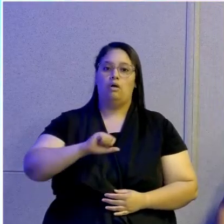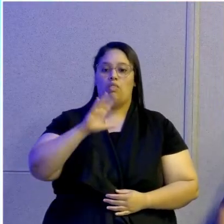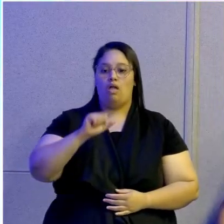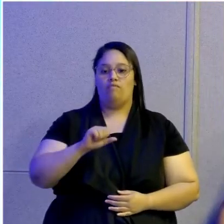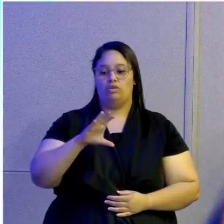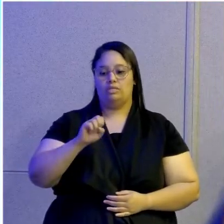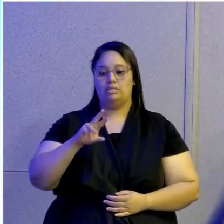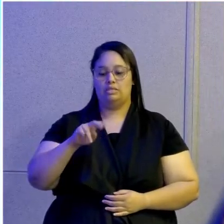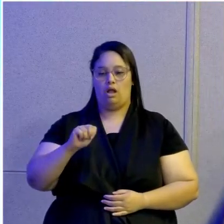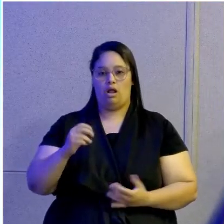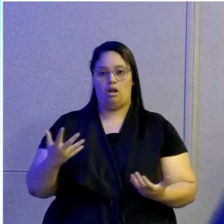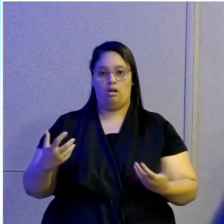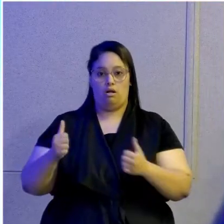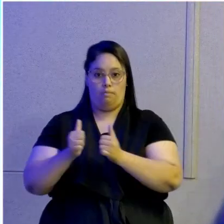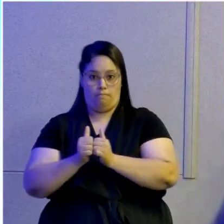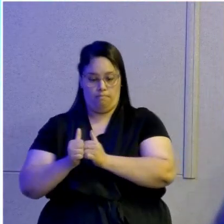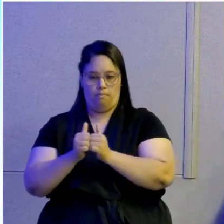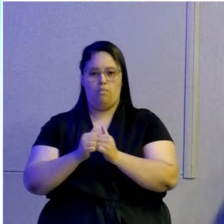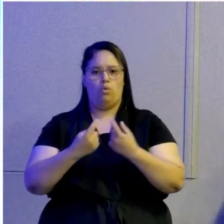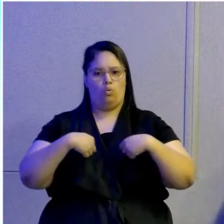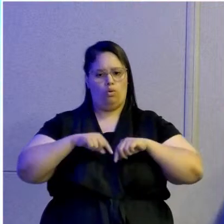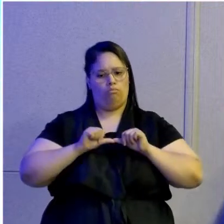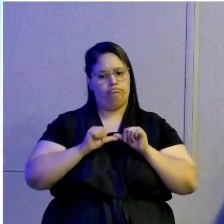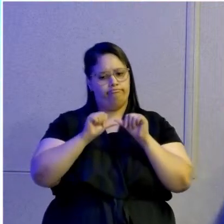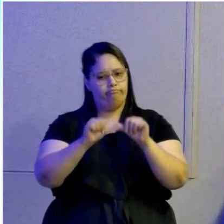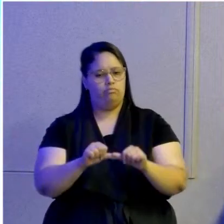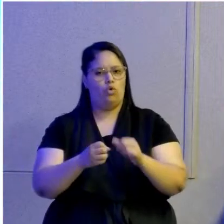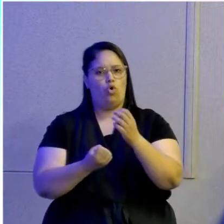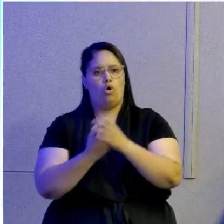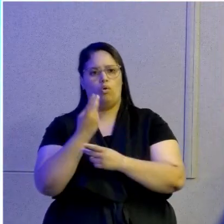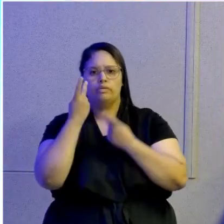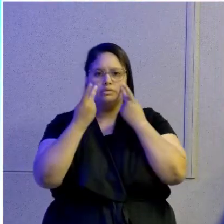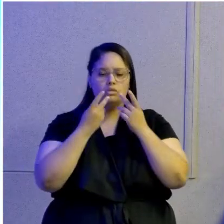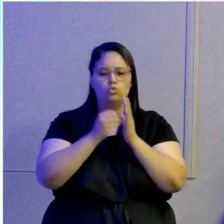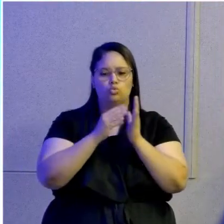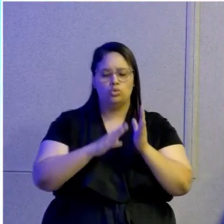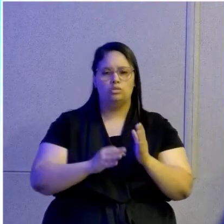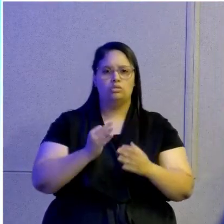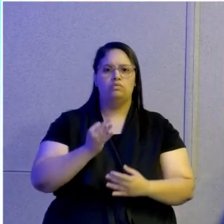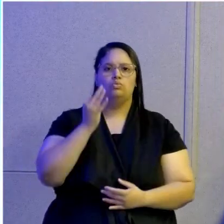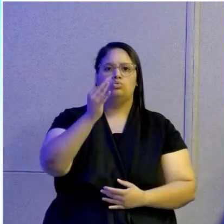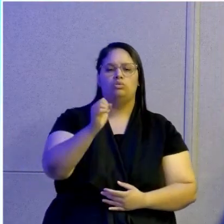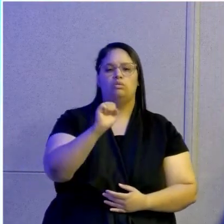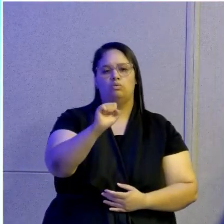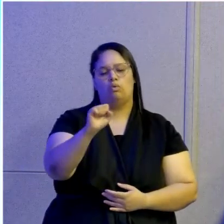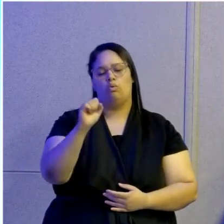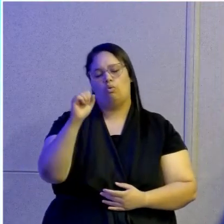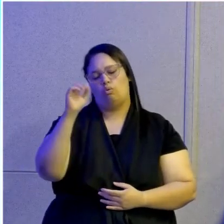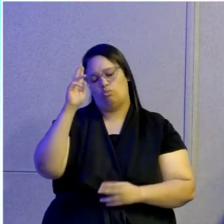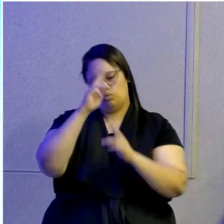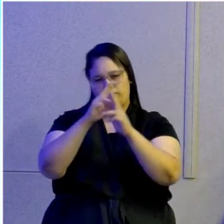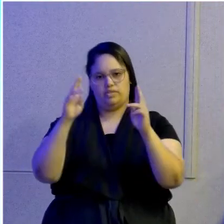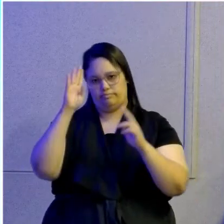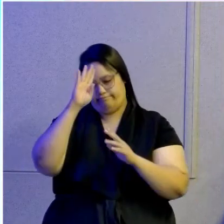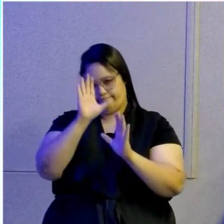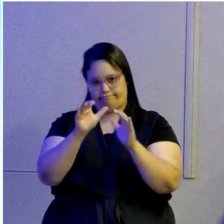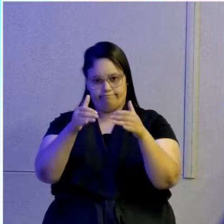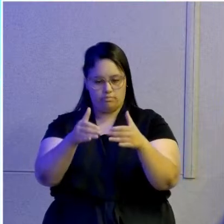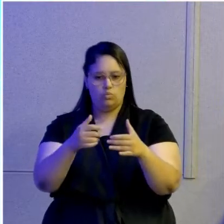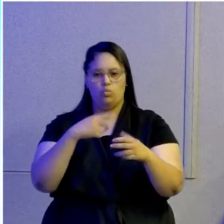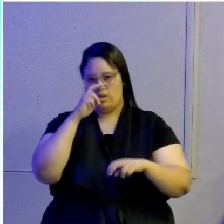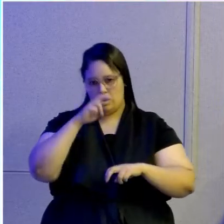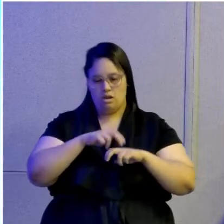CERN collaboration continue to enjoy tremendous growth in student future academics, there will be an increasing need